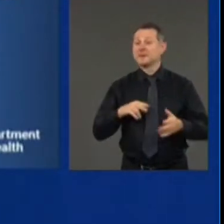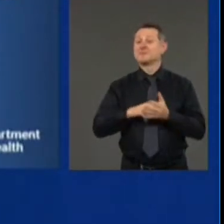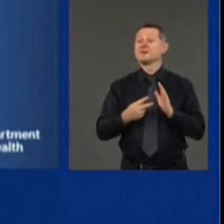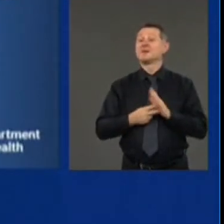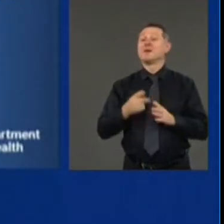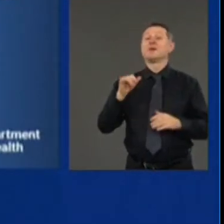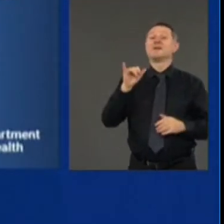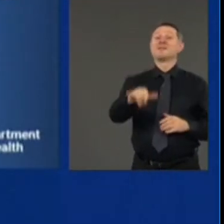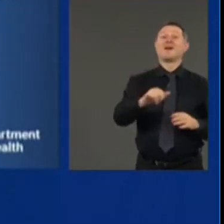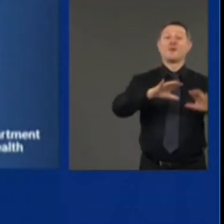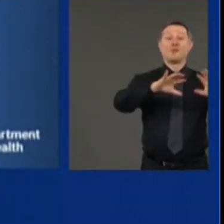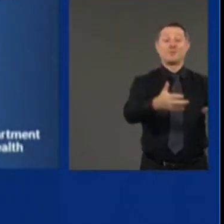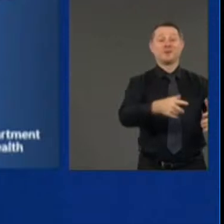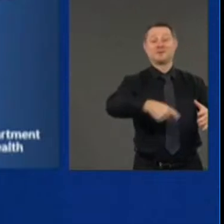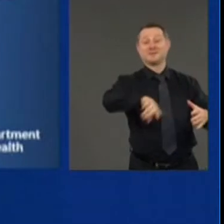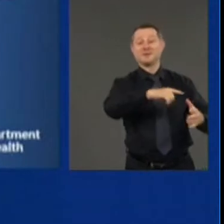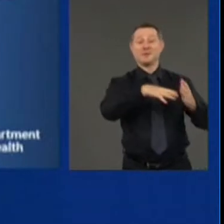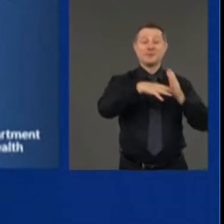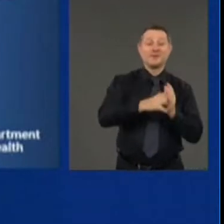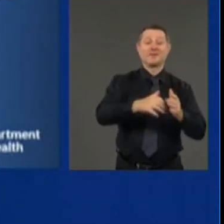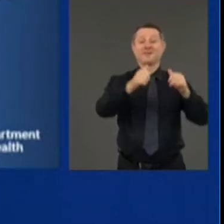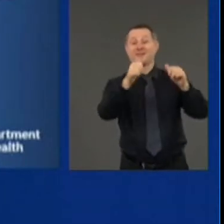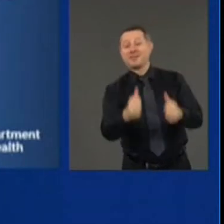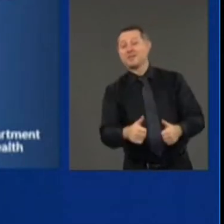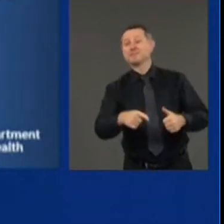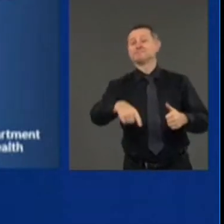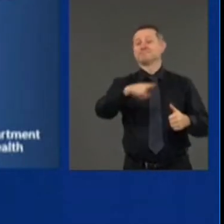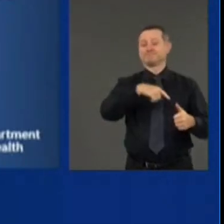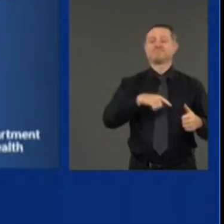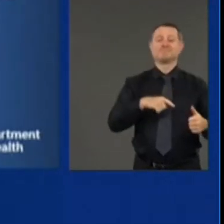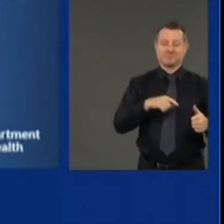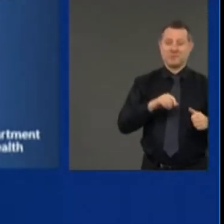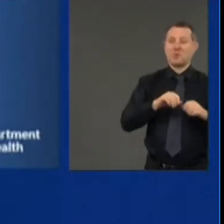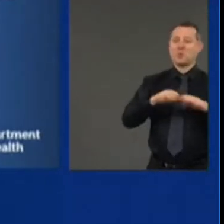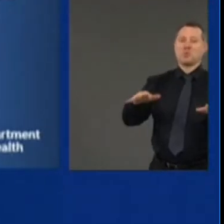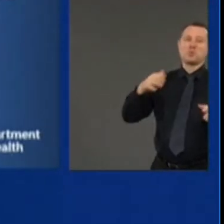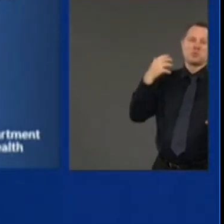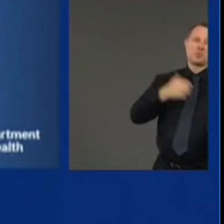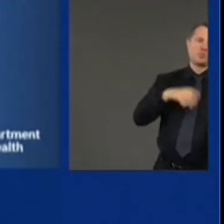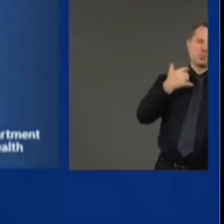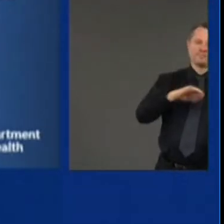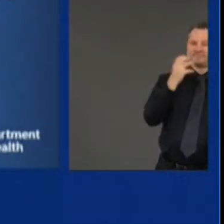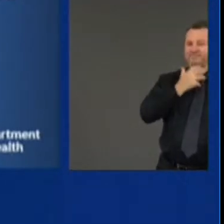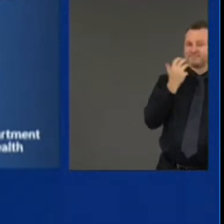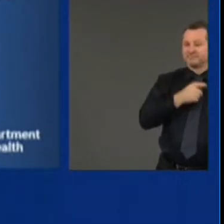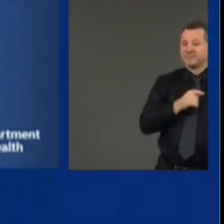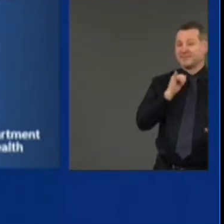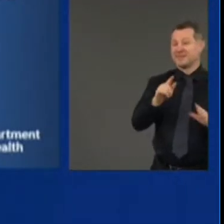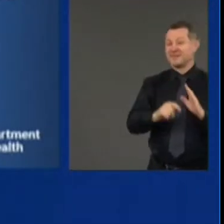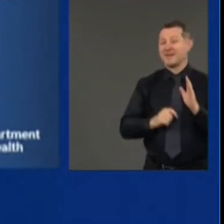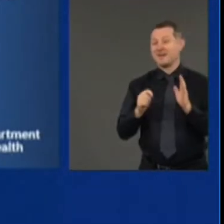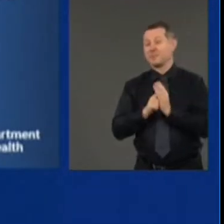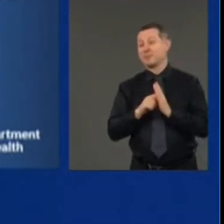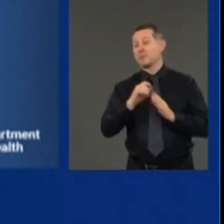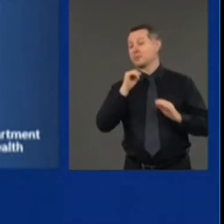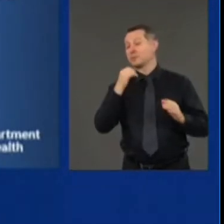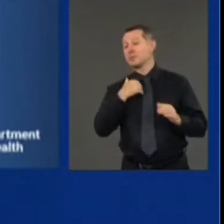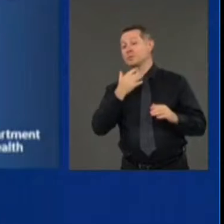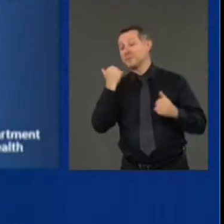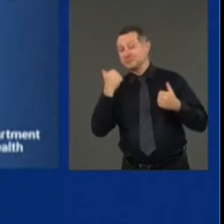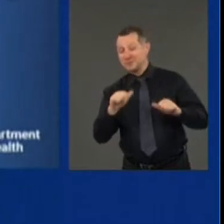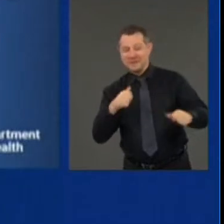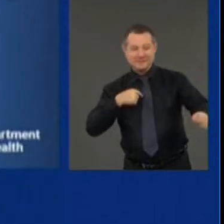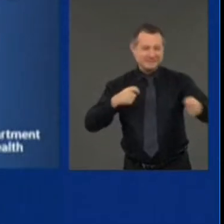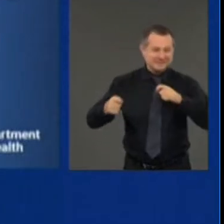vulnerable population. As best as we could, using the tools that we have, we looked to determine the